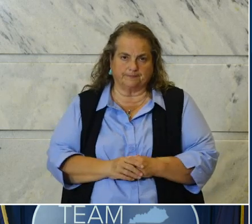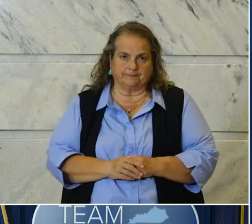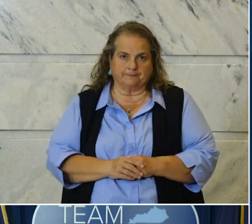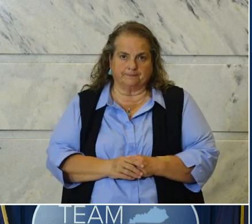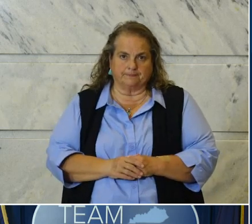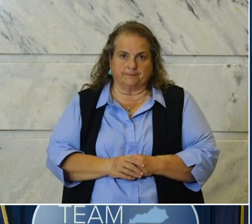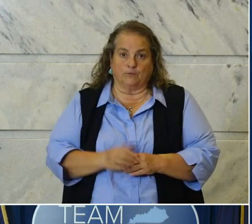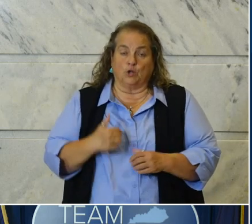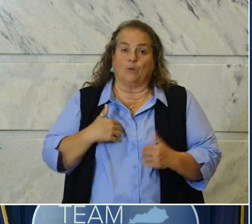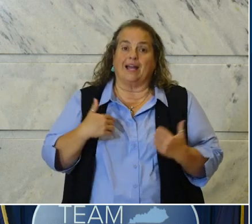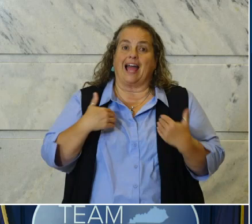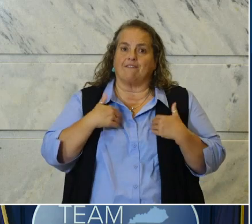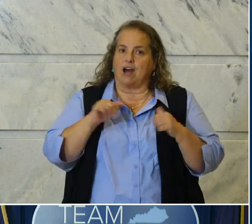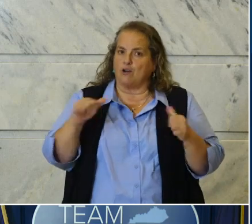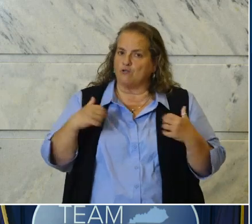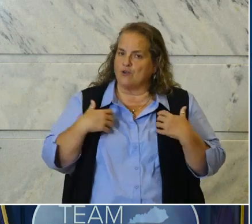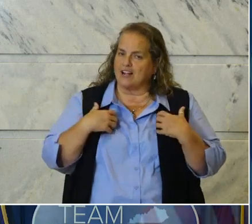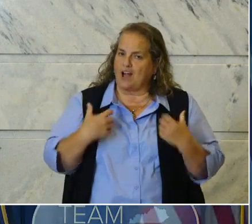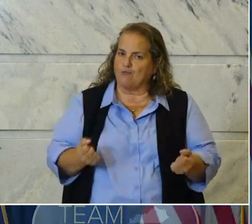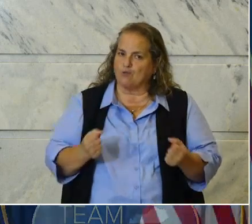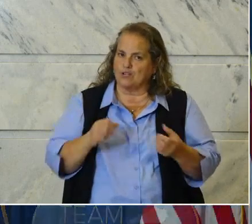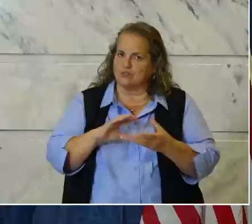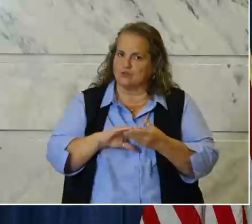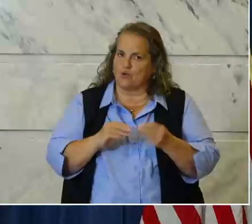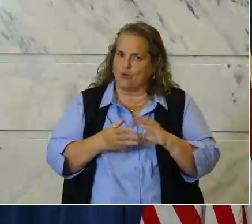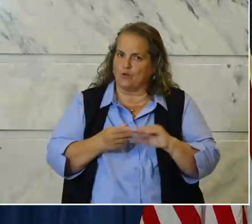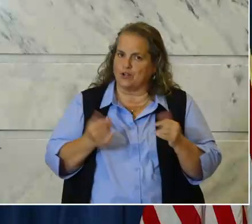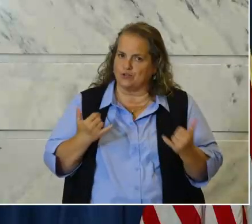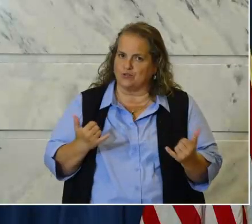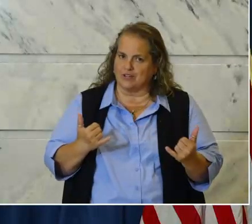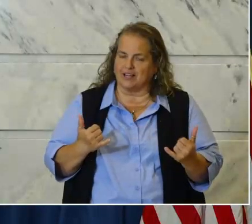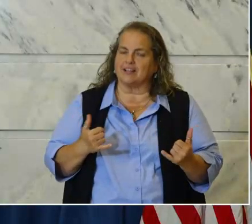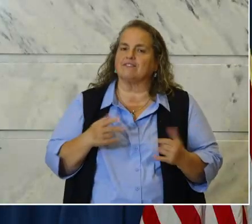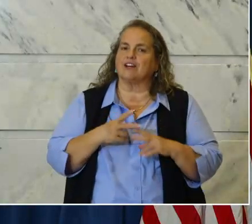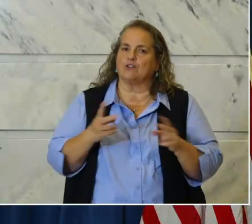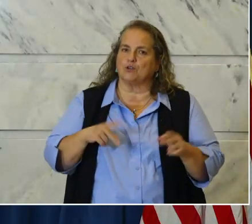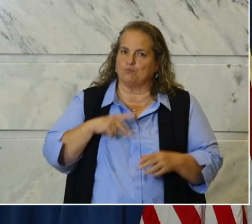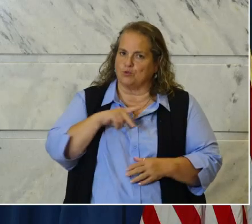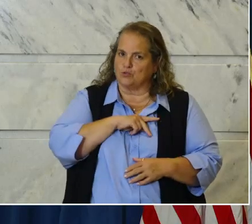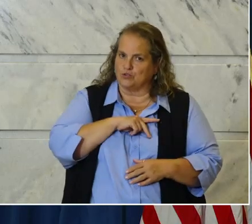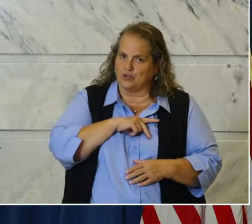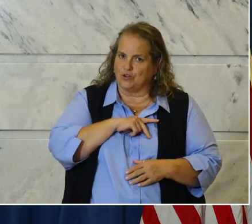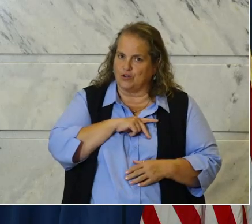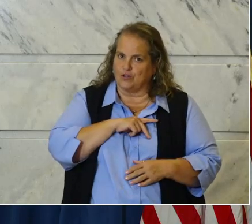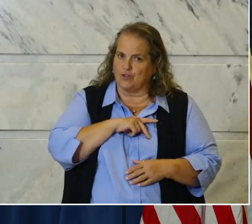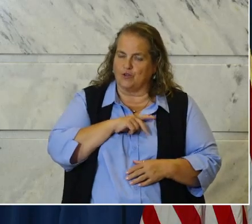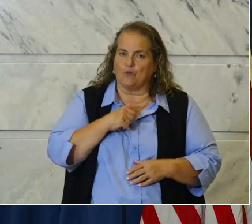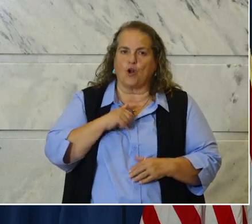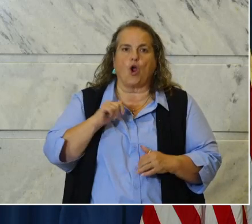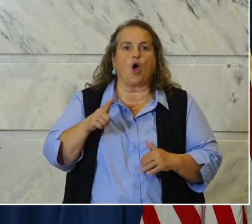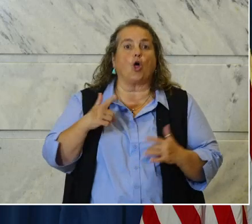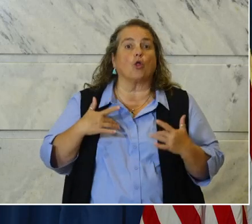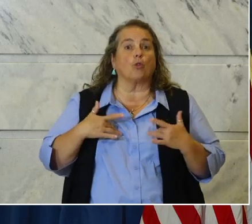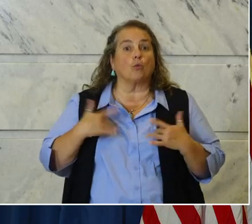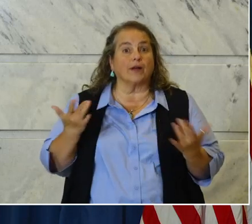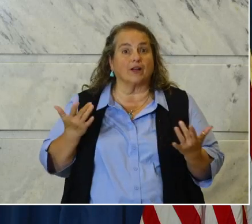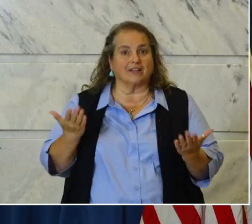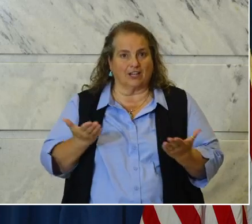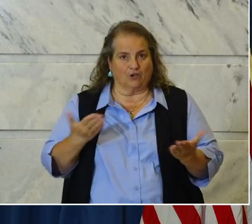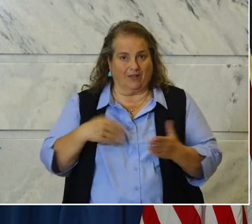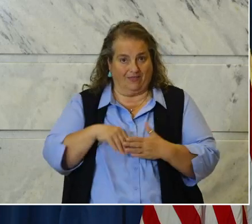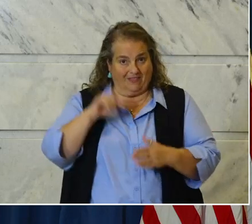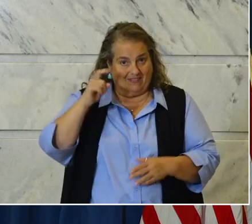We got a recovery story today. It's pretty personal. We're all thrilled here in the